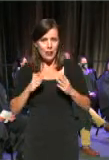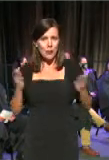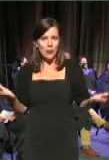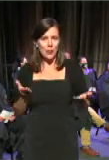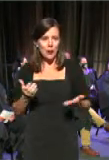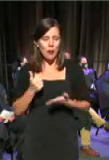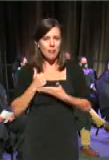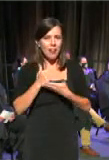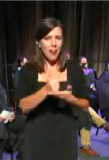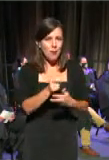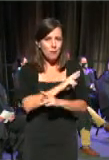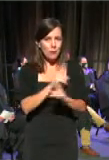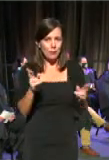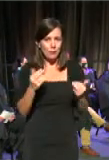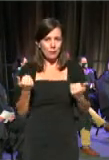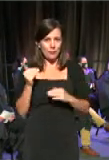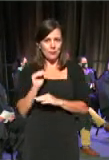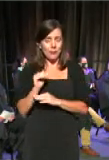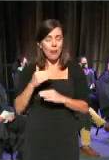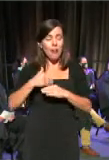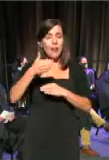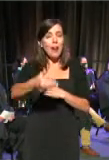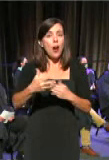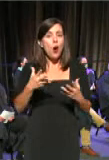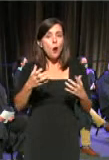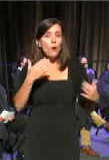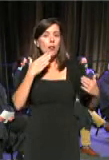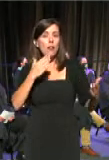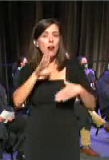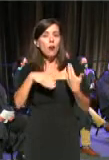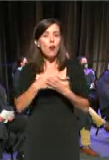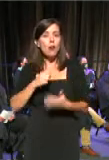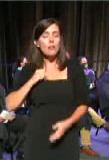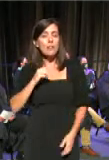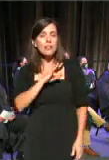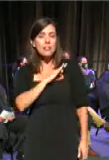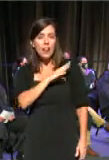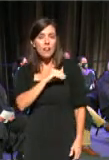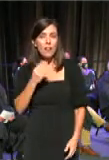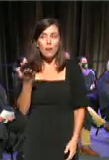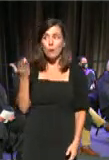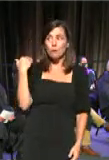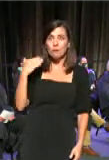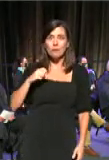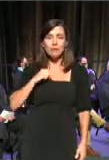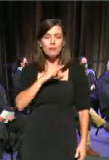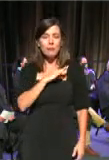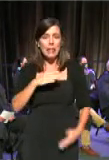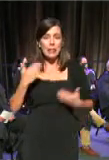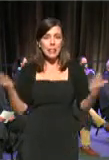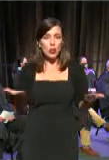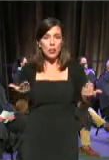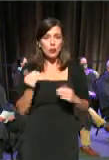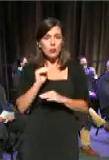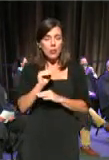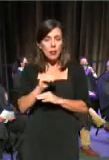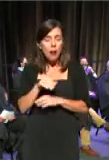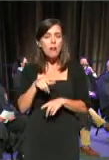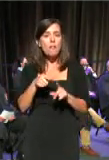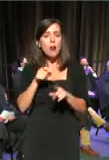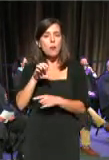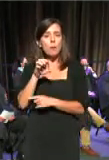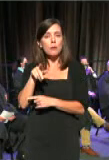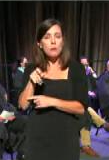prepare us for this moment. Next, we would like to thank all the staff members and former staff members in the audience from Cypress Park High